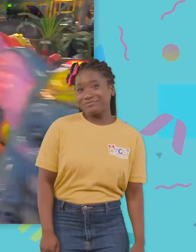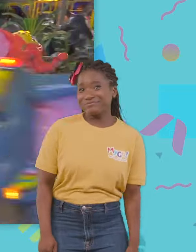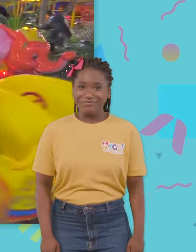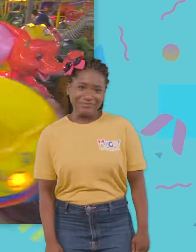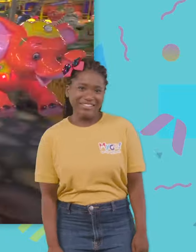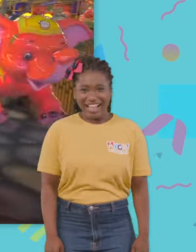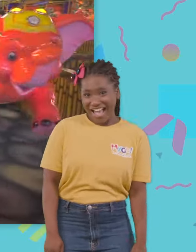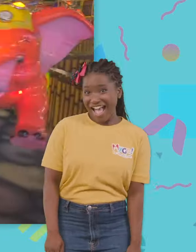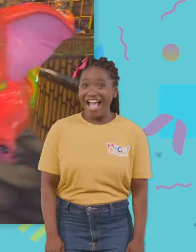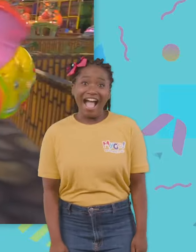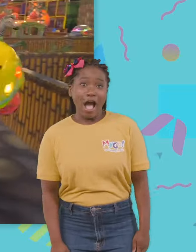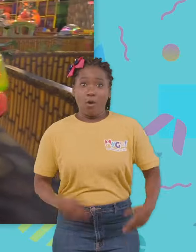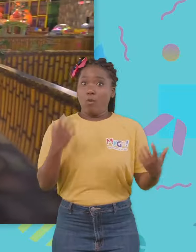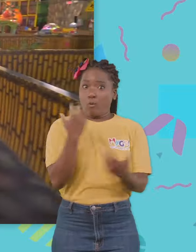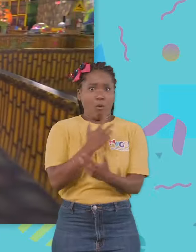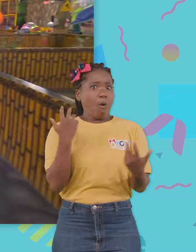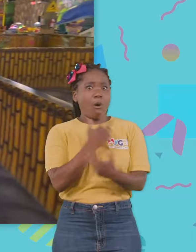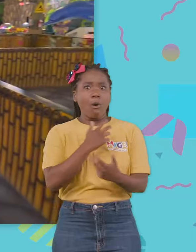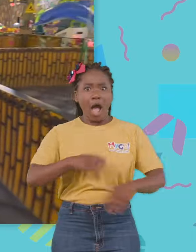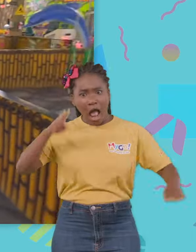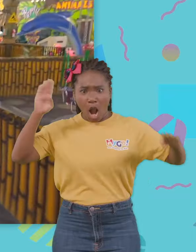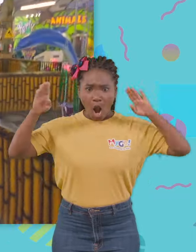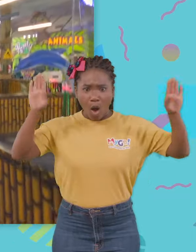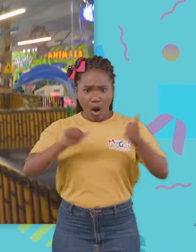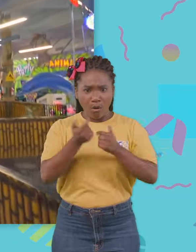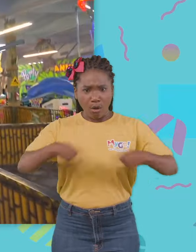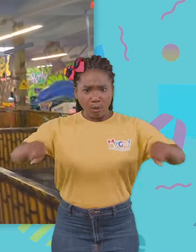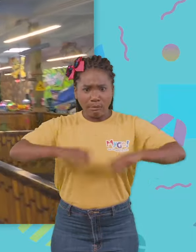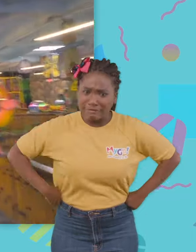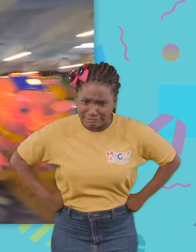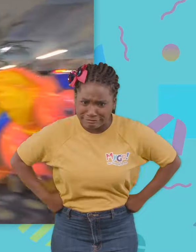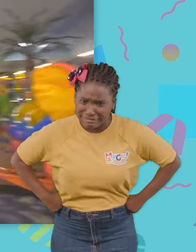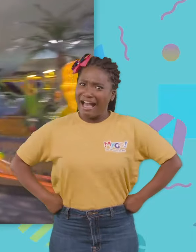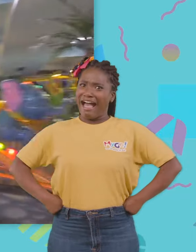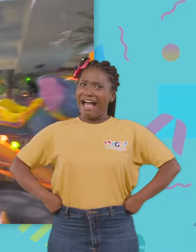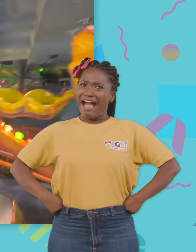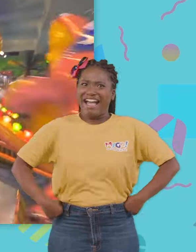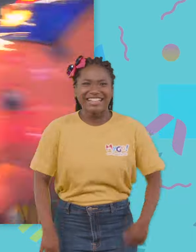Hello down there! How are you?